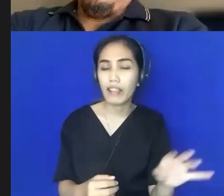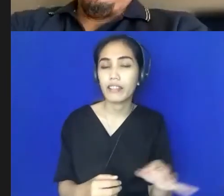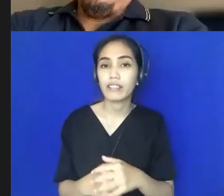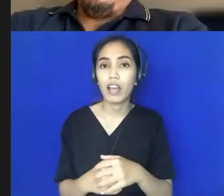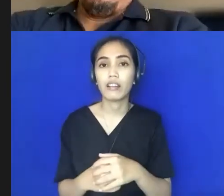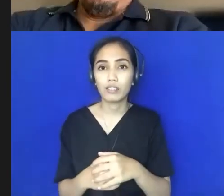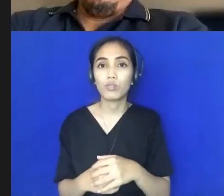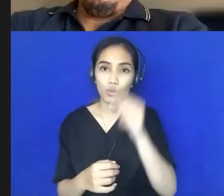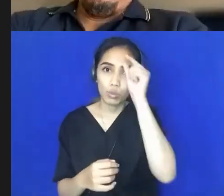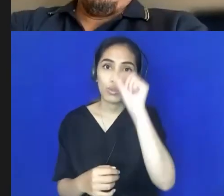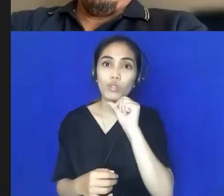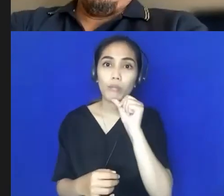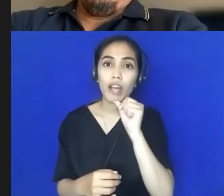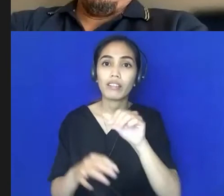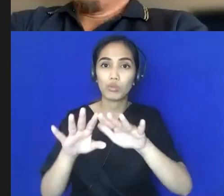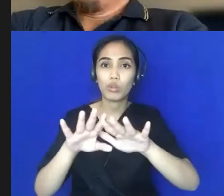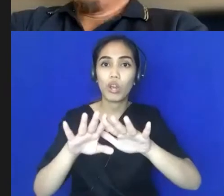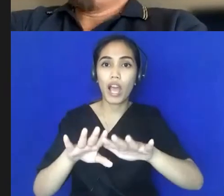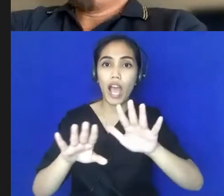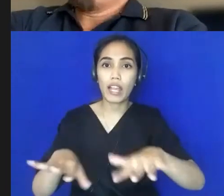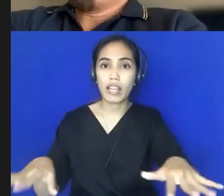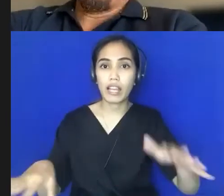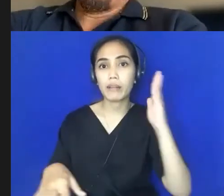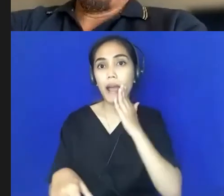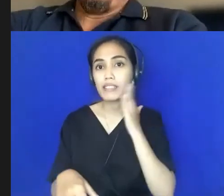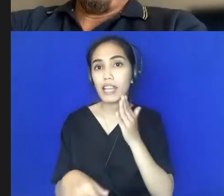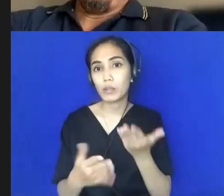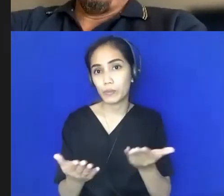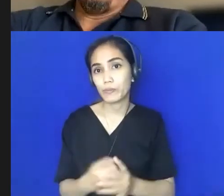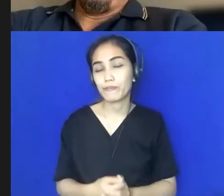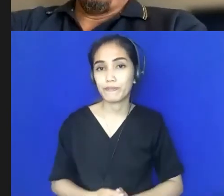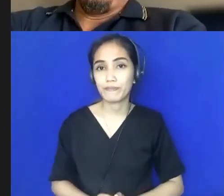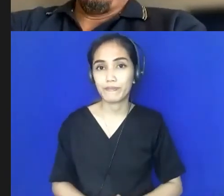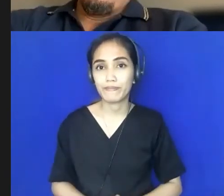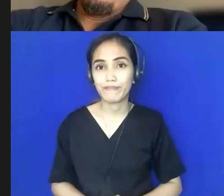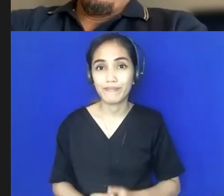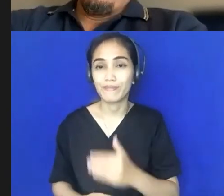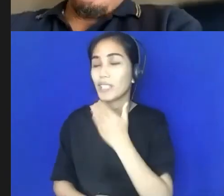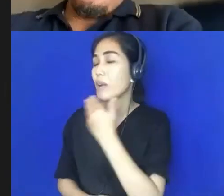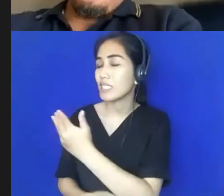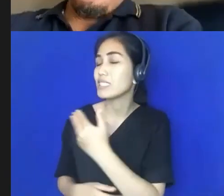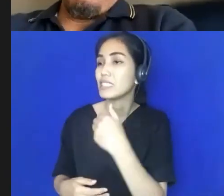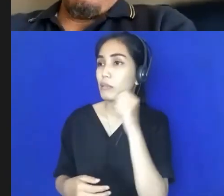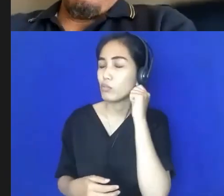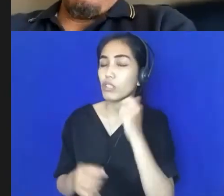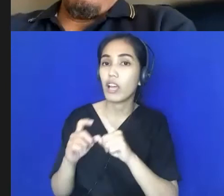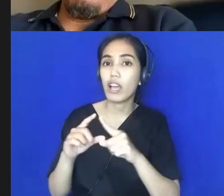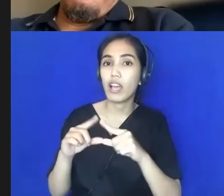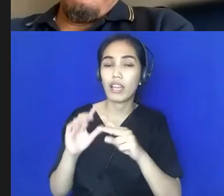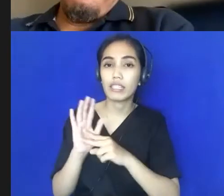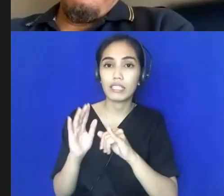adik-adik remaja kita. Mungkin itu. Terima kasih. Ya, makasih Ibu Dani. Silakan Ibu